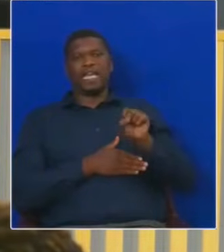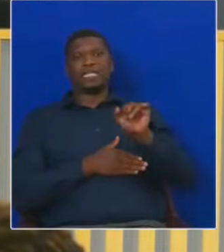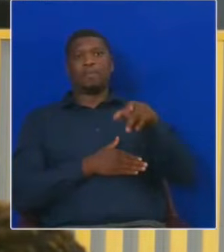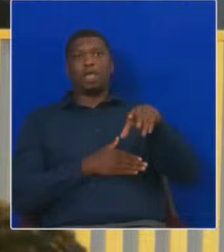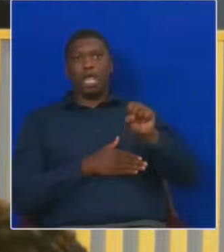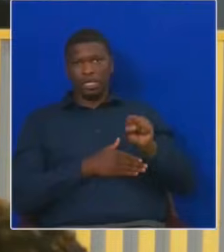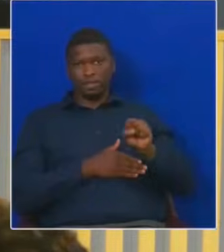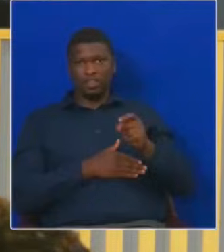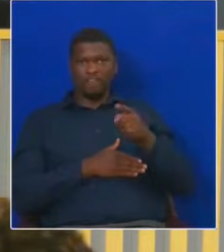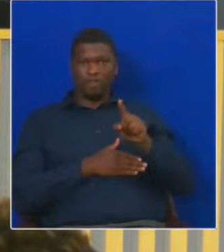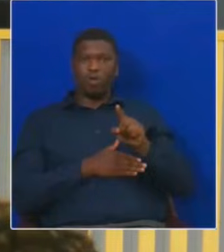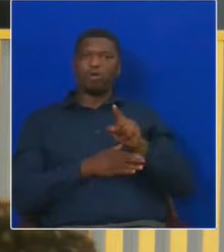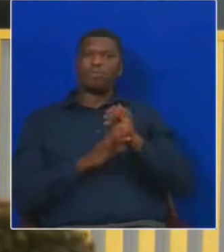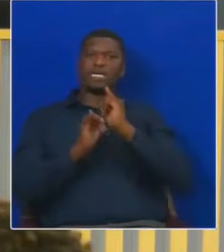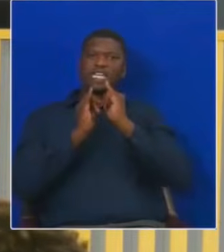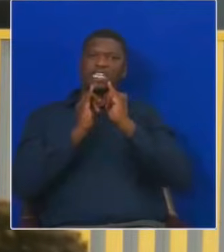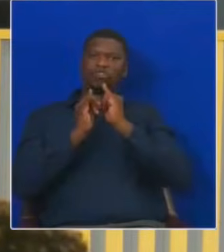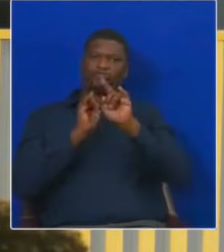interviewing.